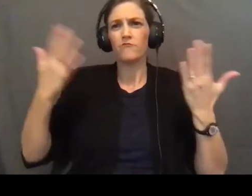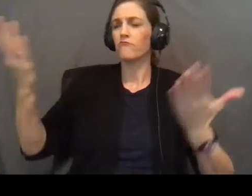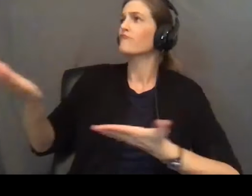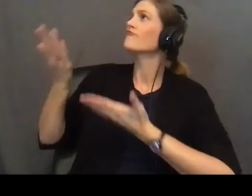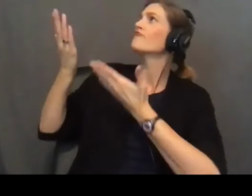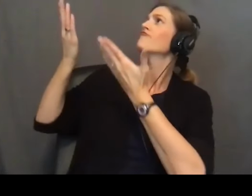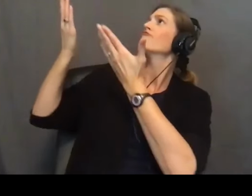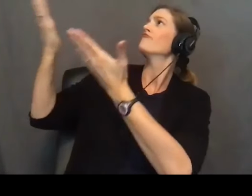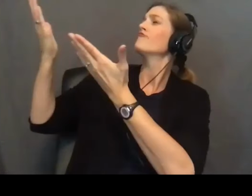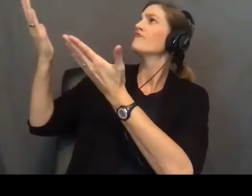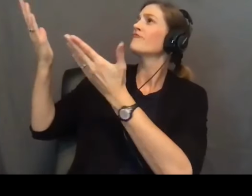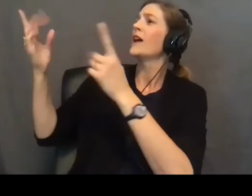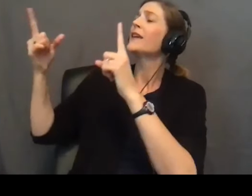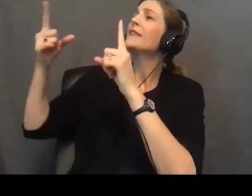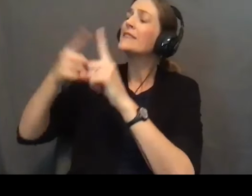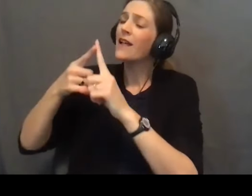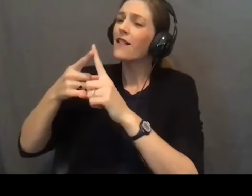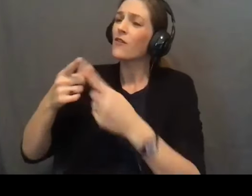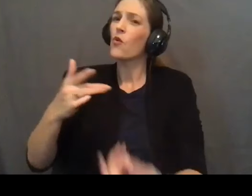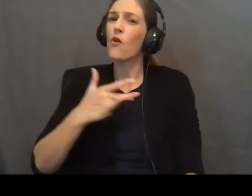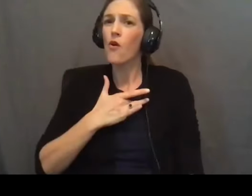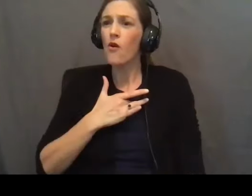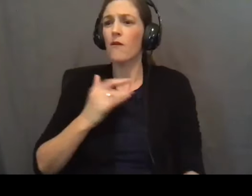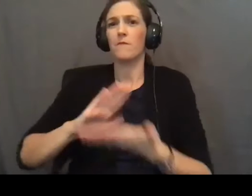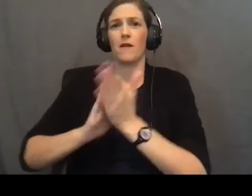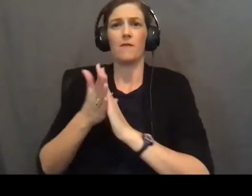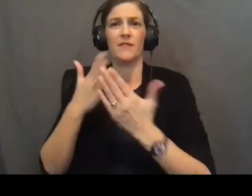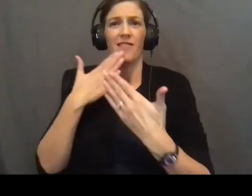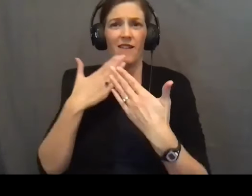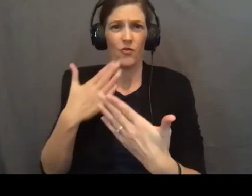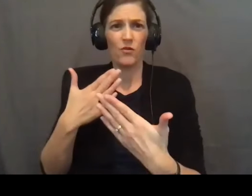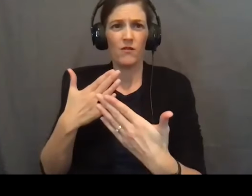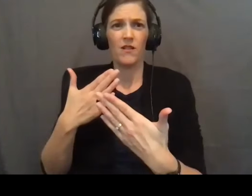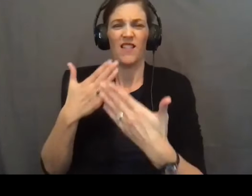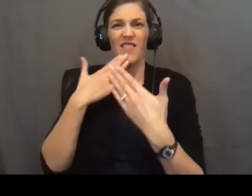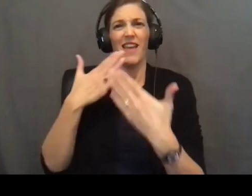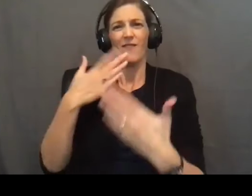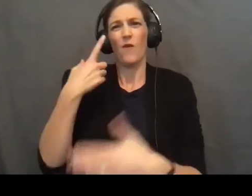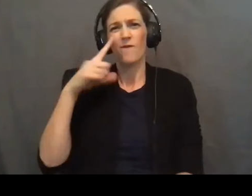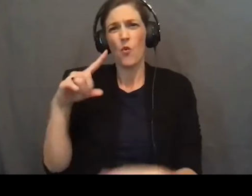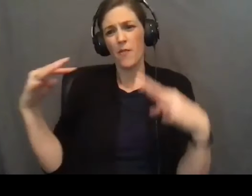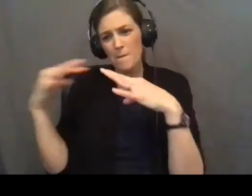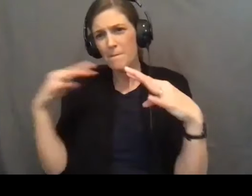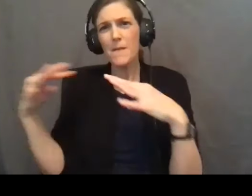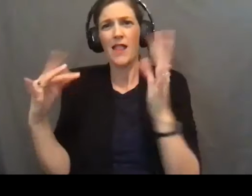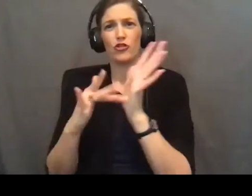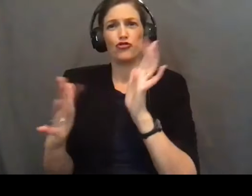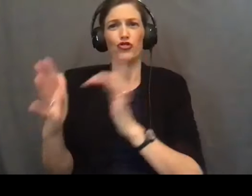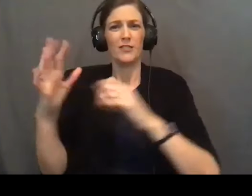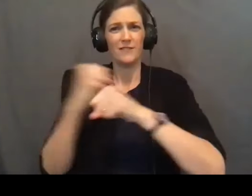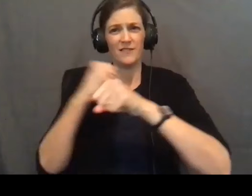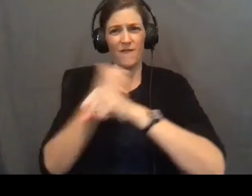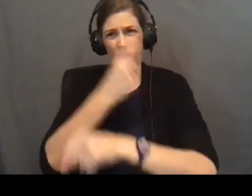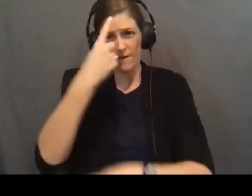until your heart becomes thankful. Thankful for the battle Jesus fought for